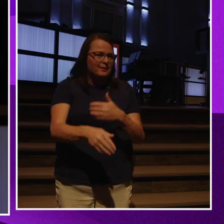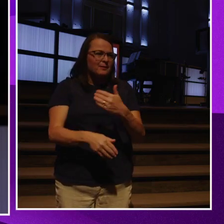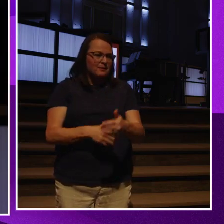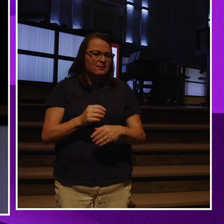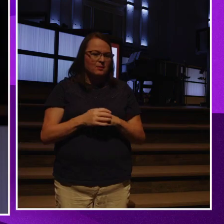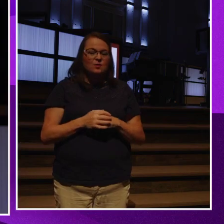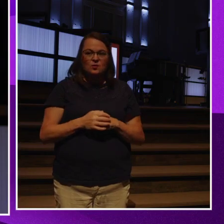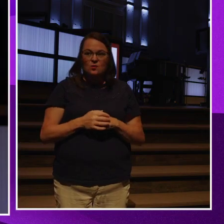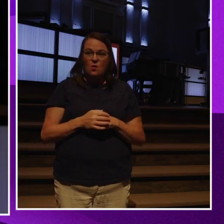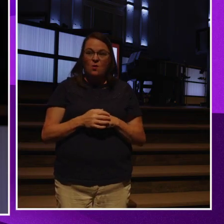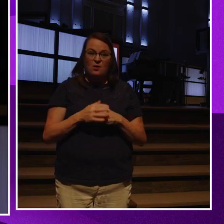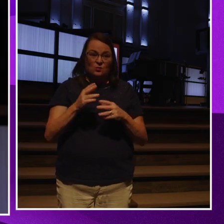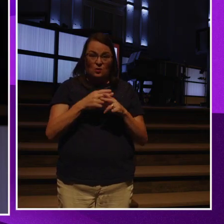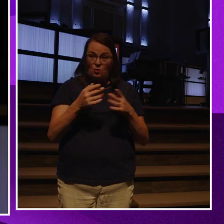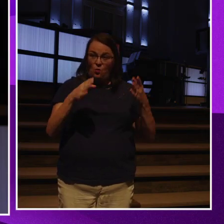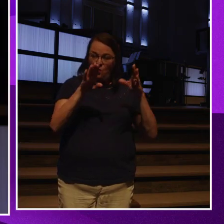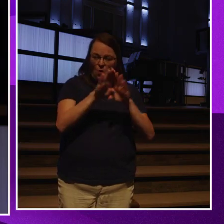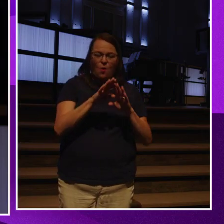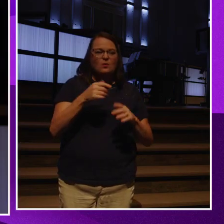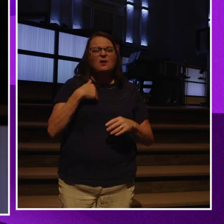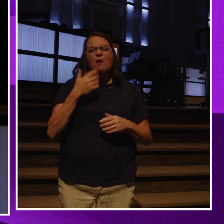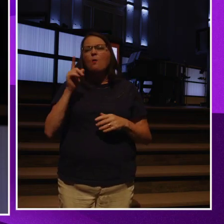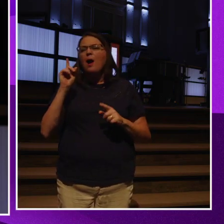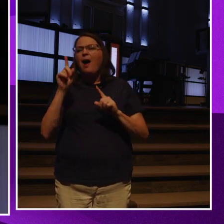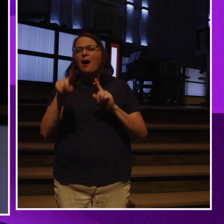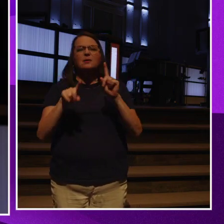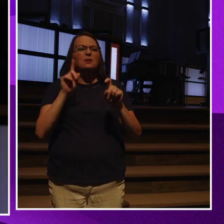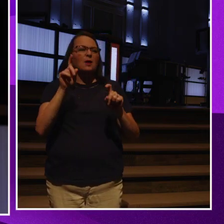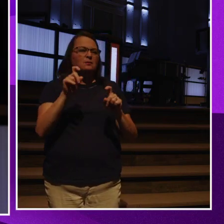So as we close, a couple of questions for you.